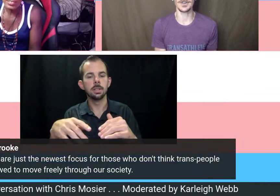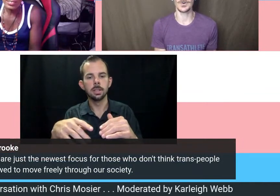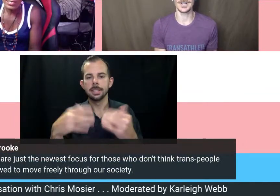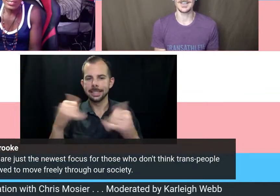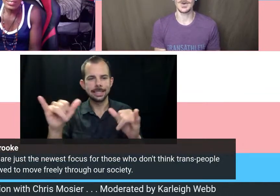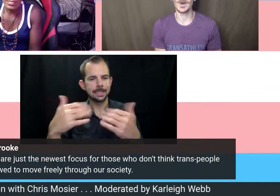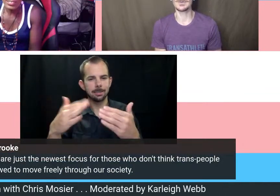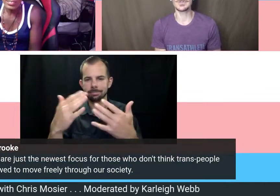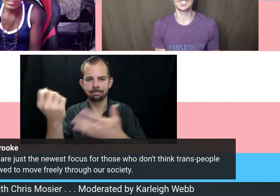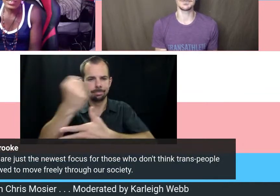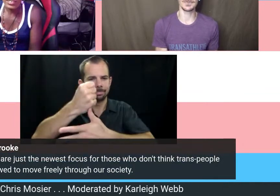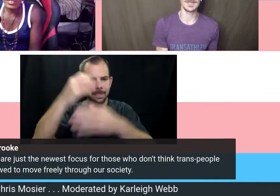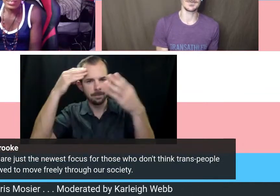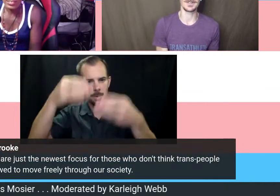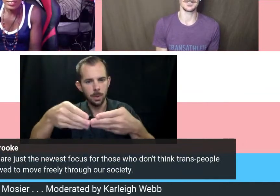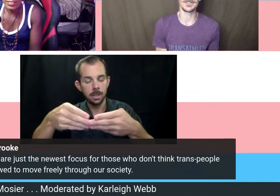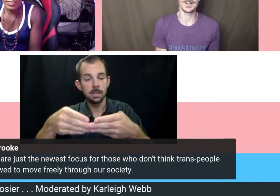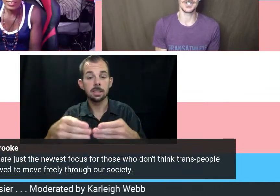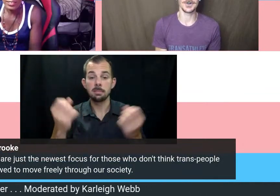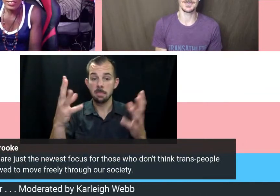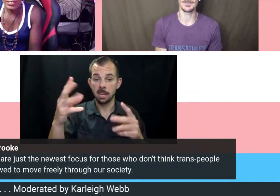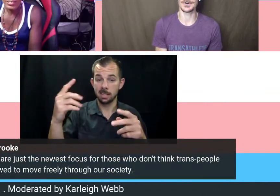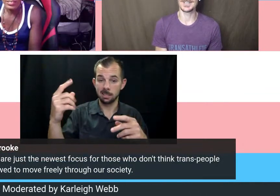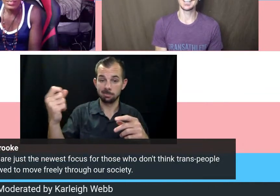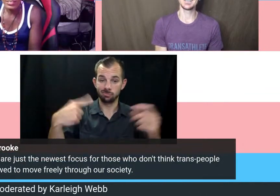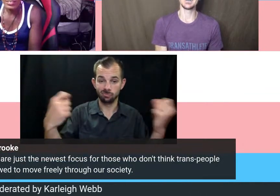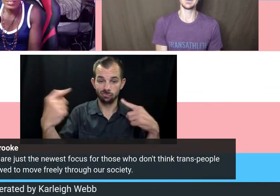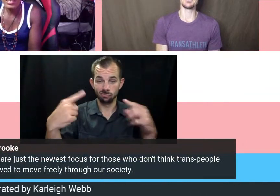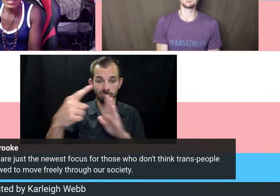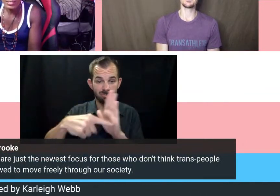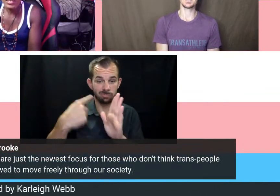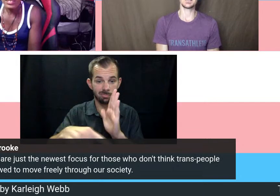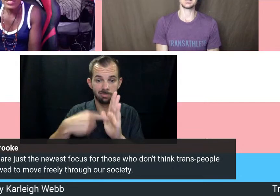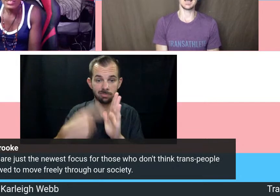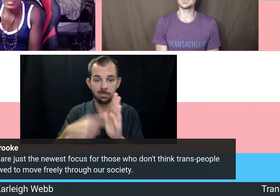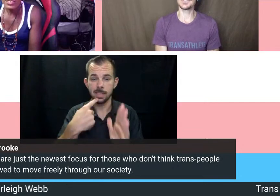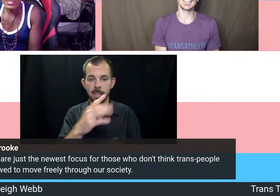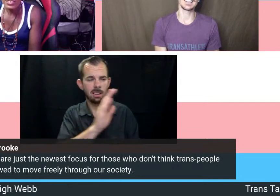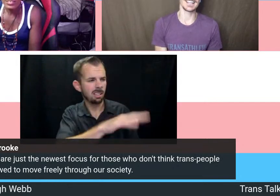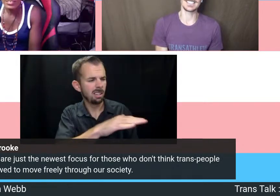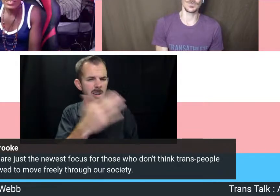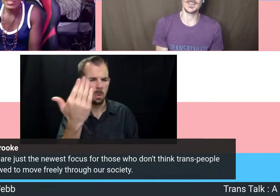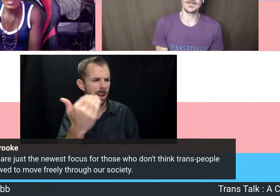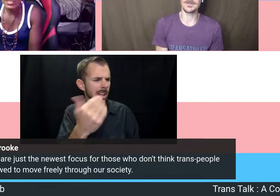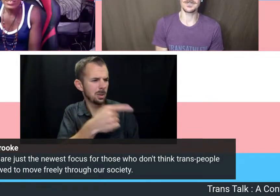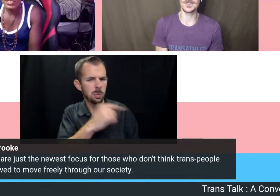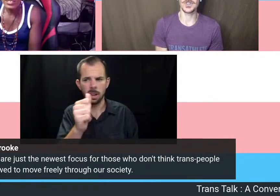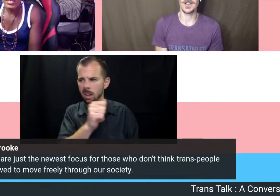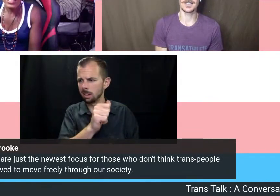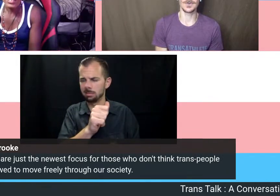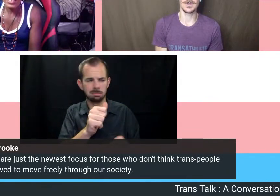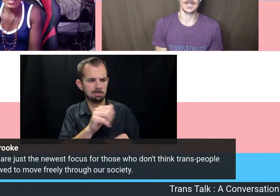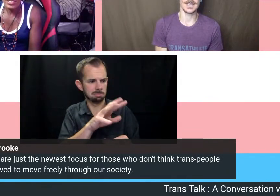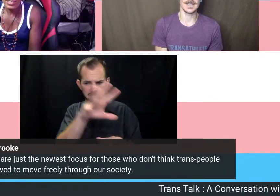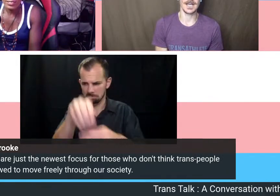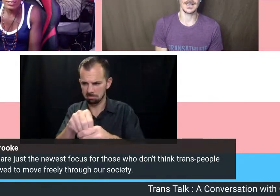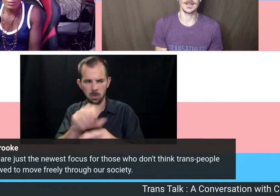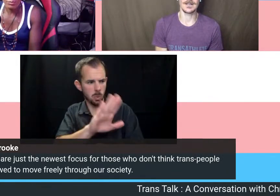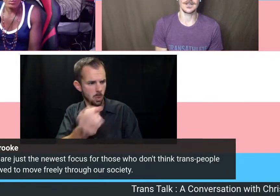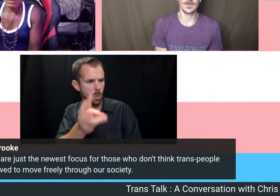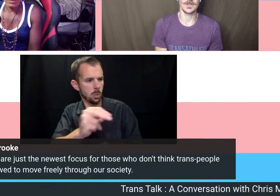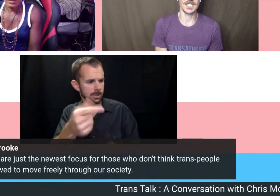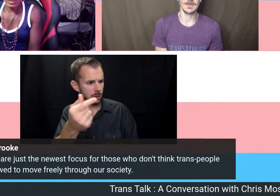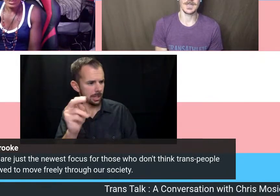own category? Why don't you just compete with other transgender people? And I don't think that that's the wave of the future. I don't think